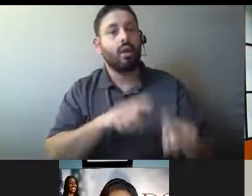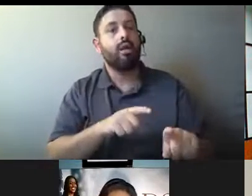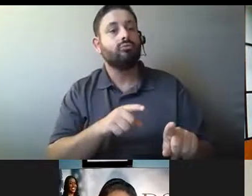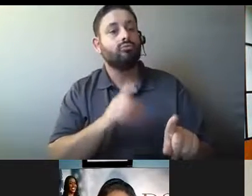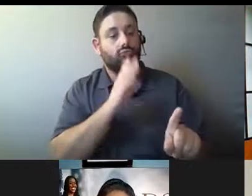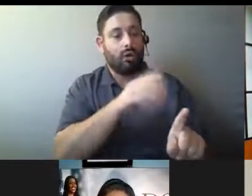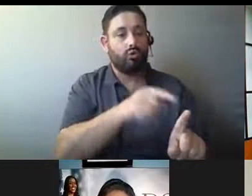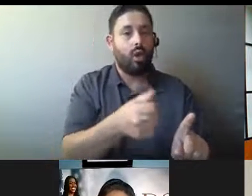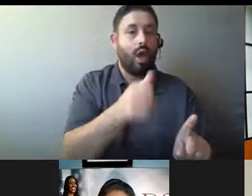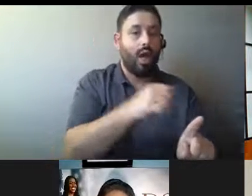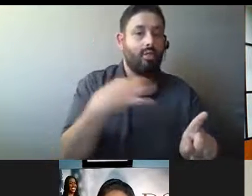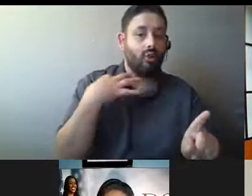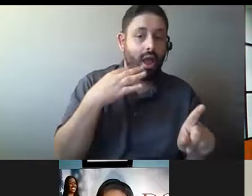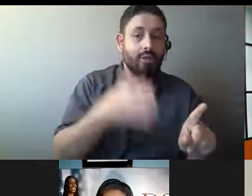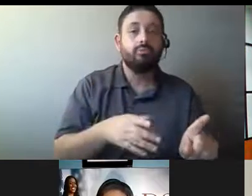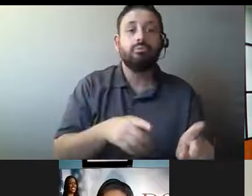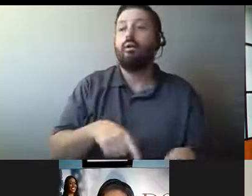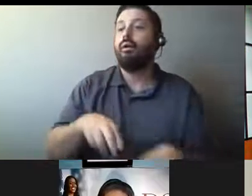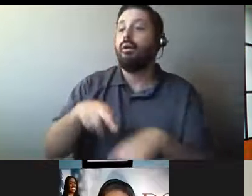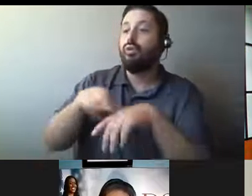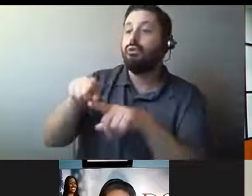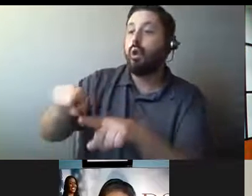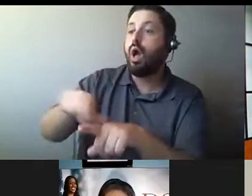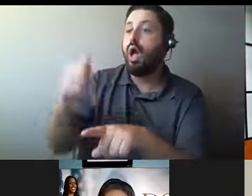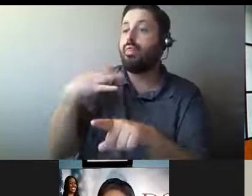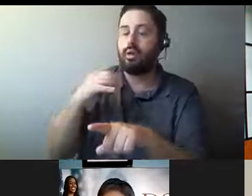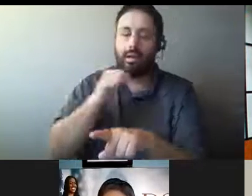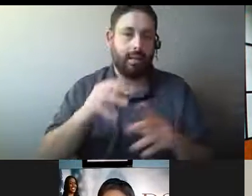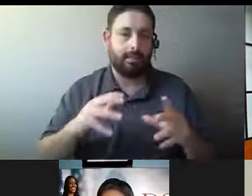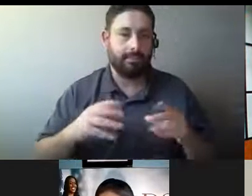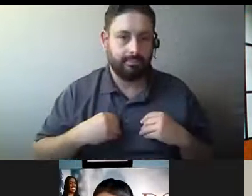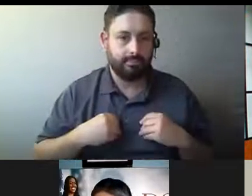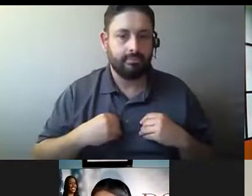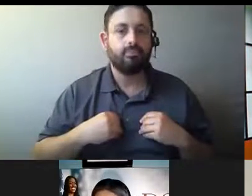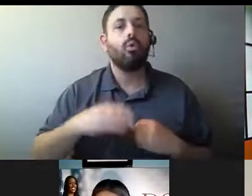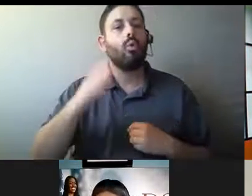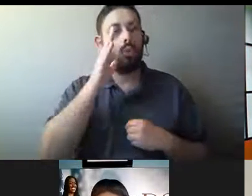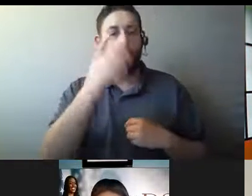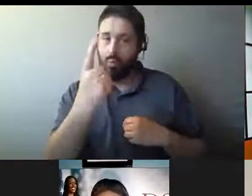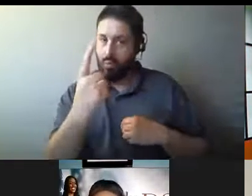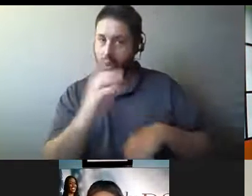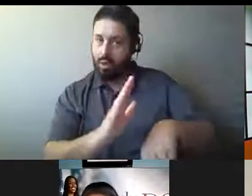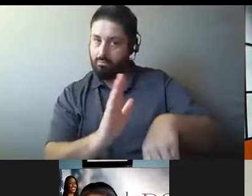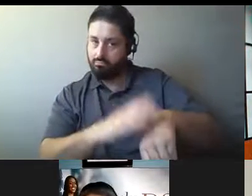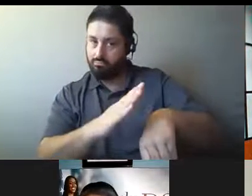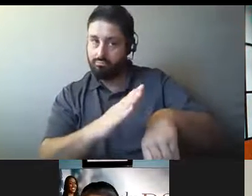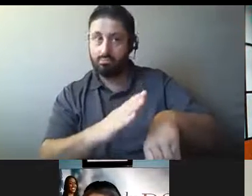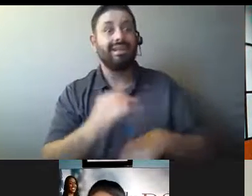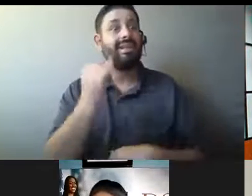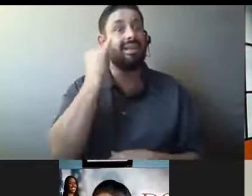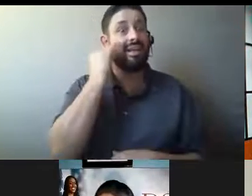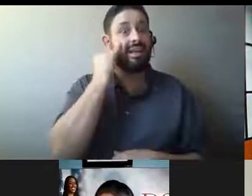candidates or in reference to other candidates will not be tolerated. You will receive a courtesy warning, and you will be removed